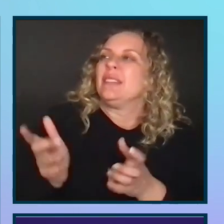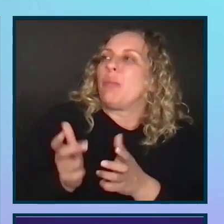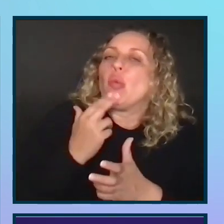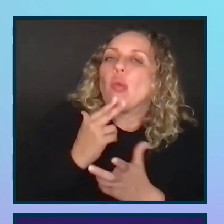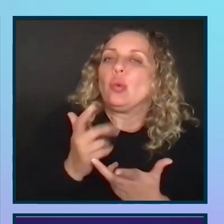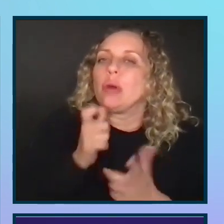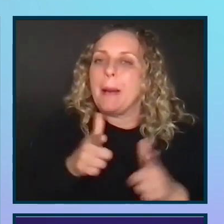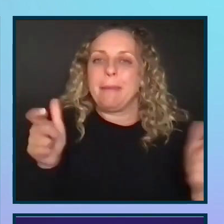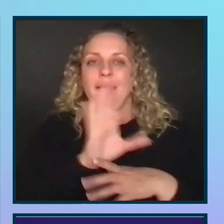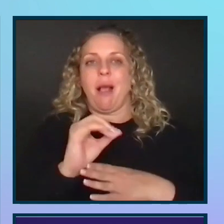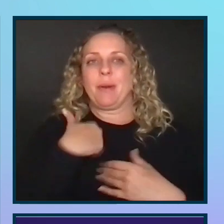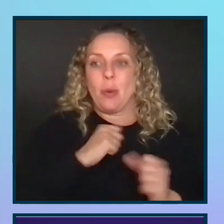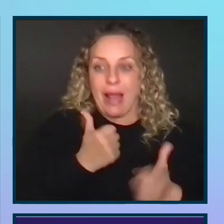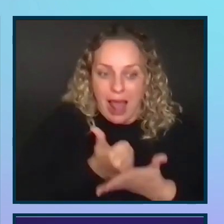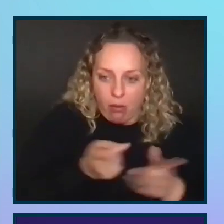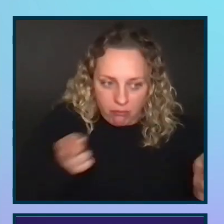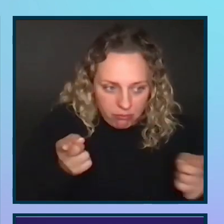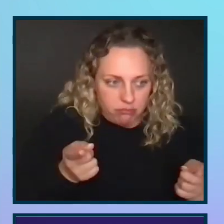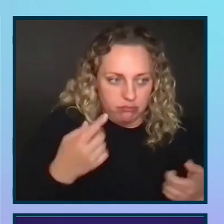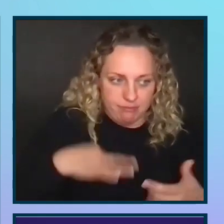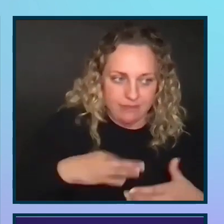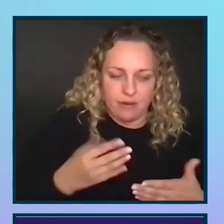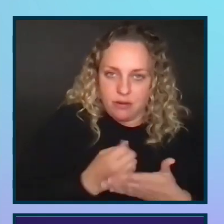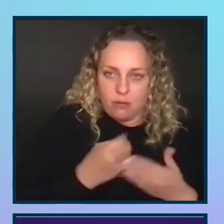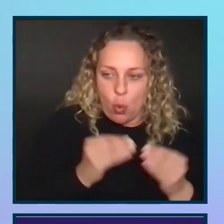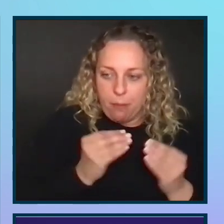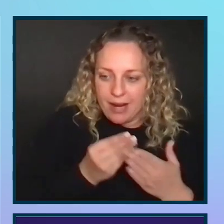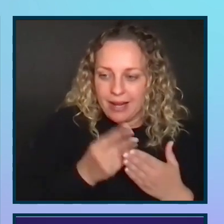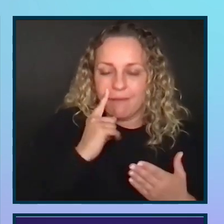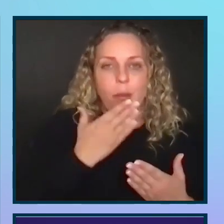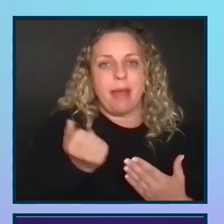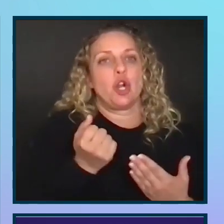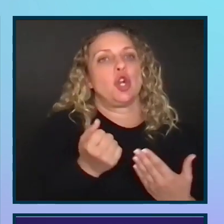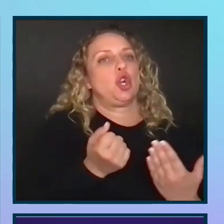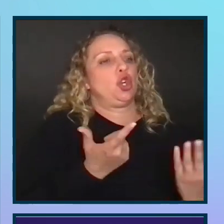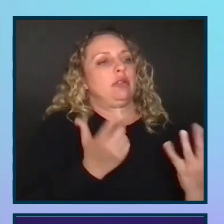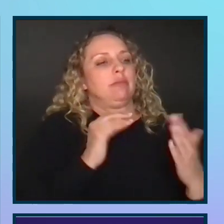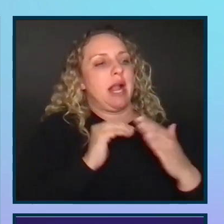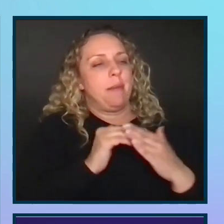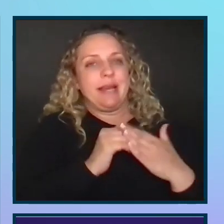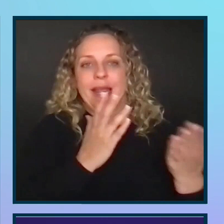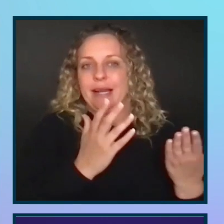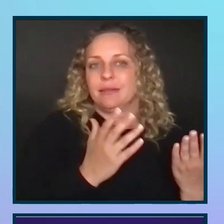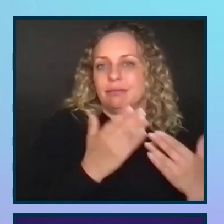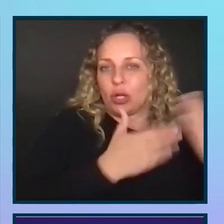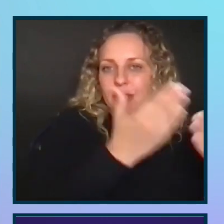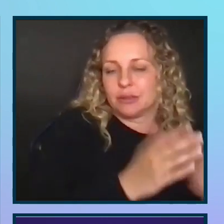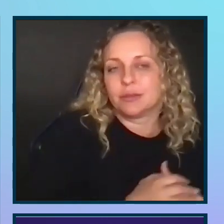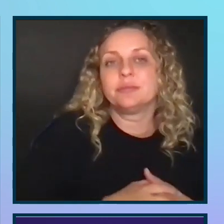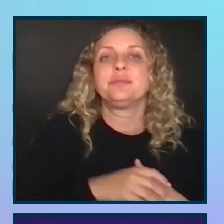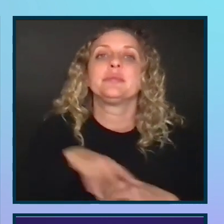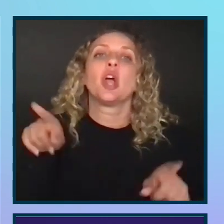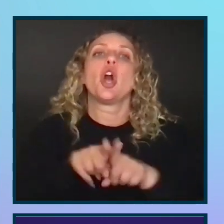make more money, support themselves by having better forms. Also job applications. 60%